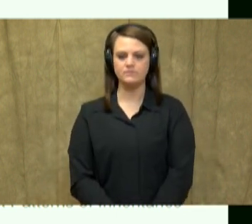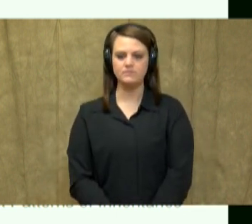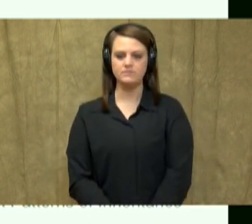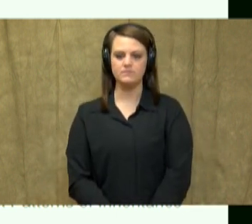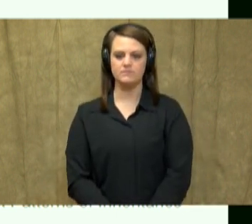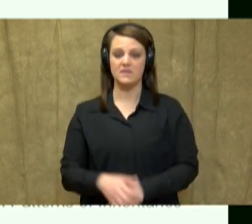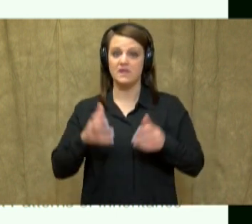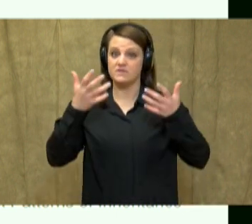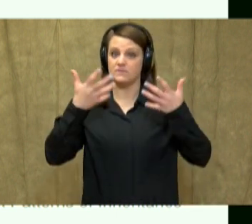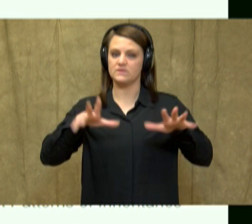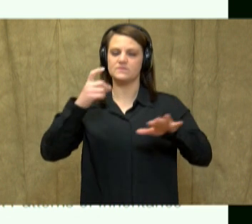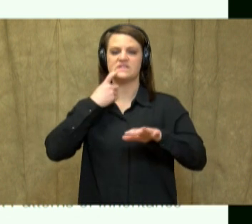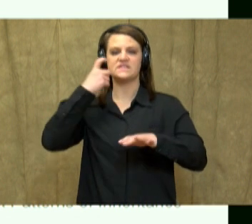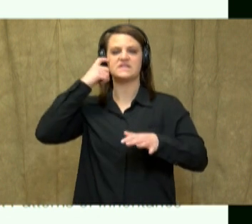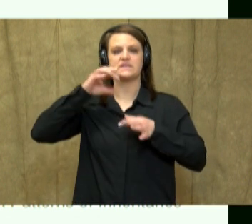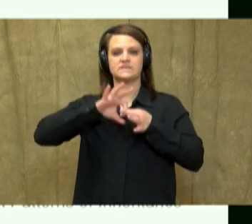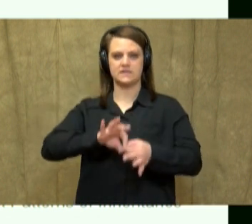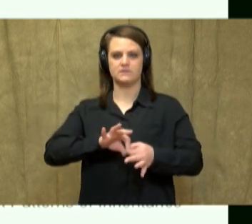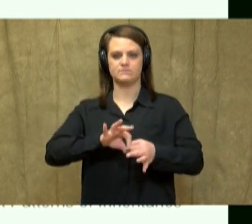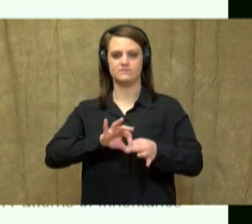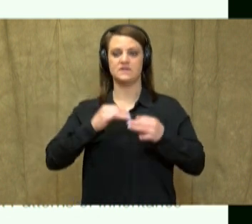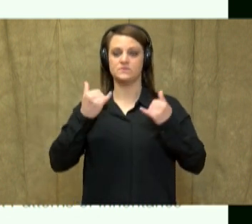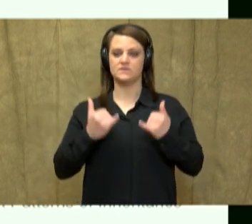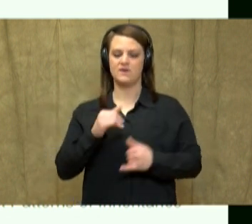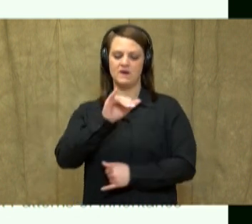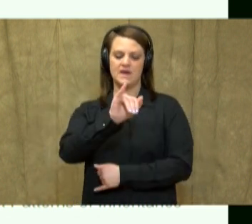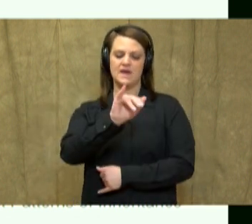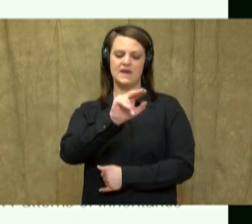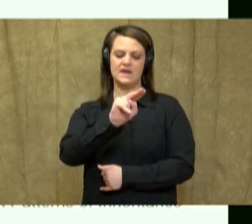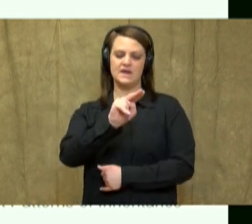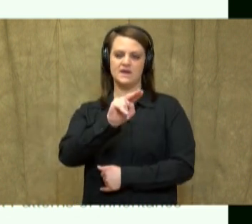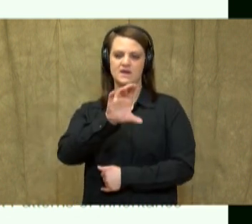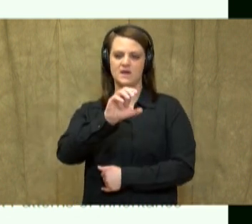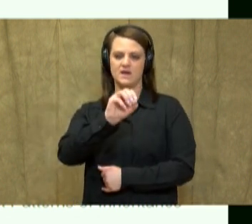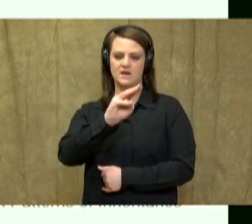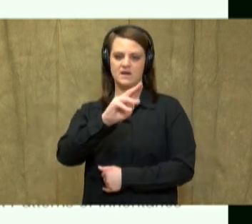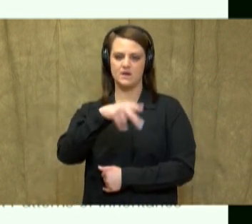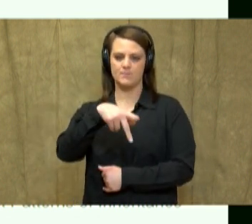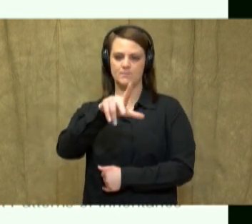So that's it for sex-linked. Now we're going to move on to incomplete. Now, up until this